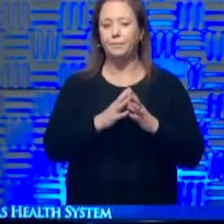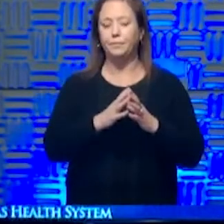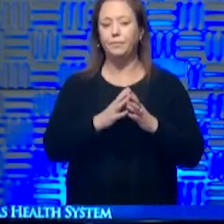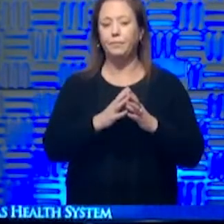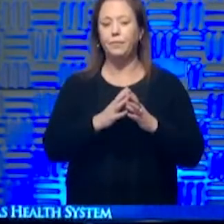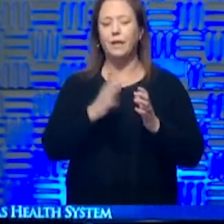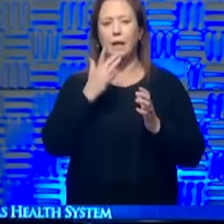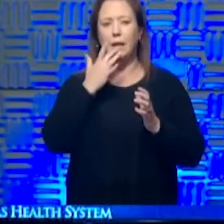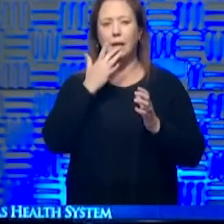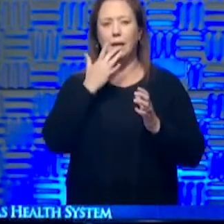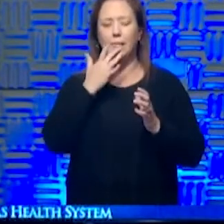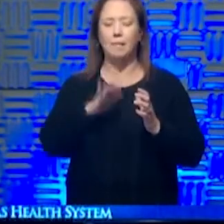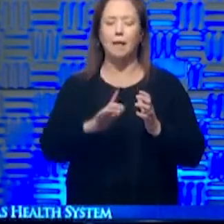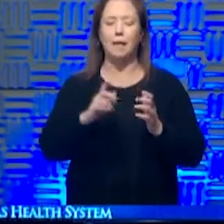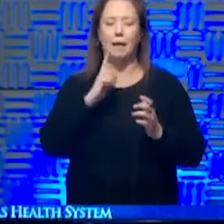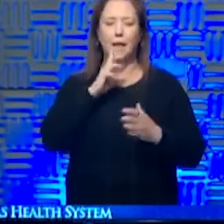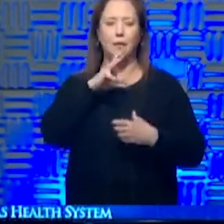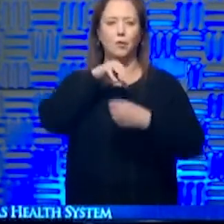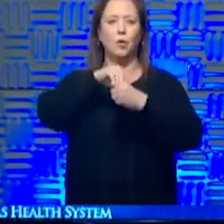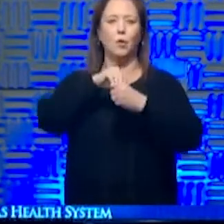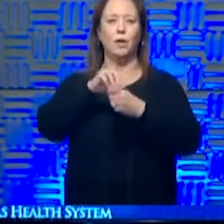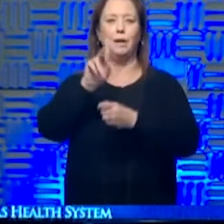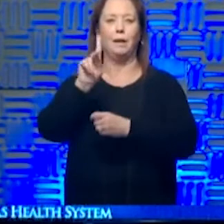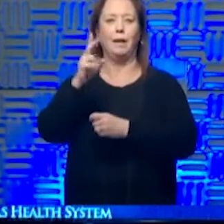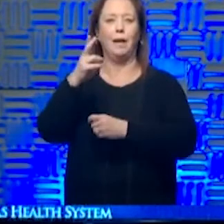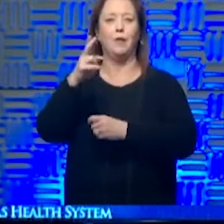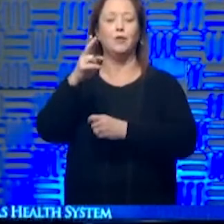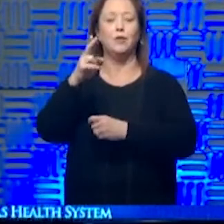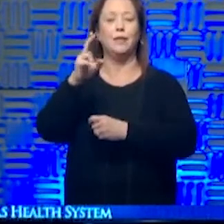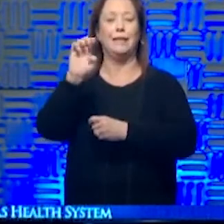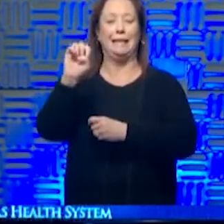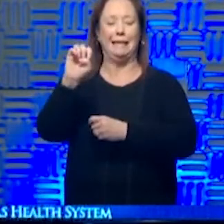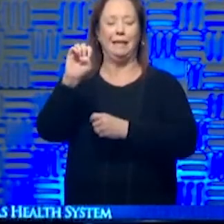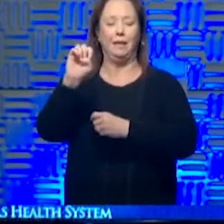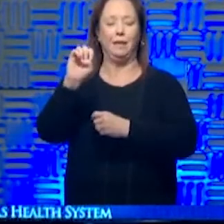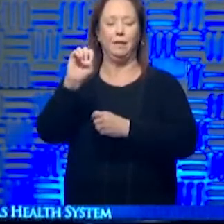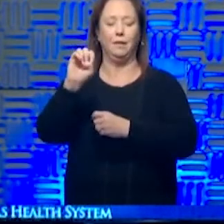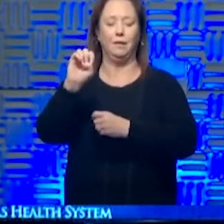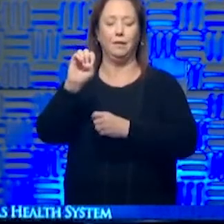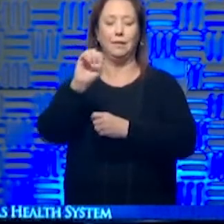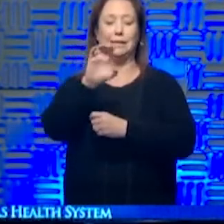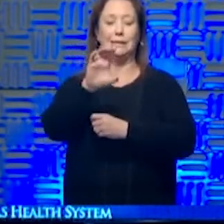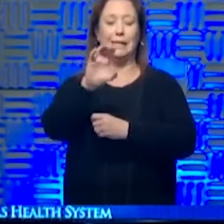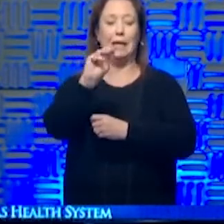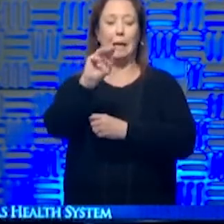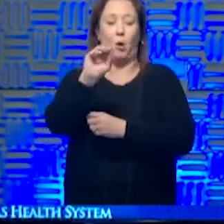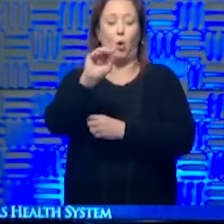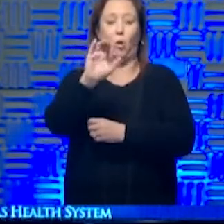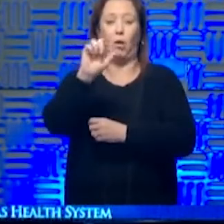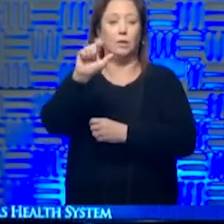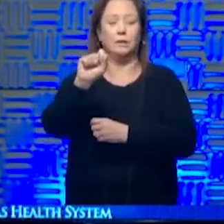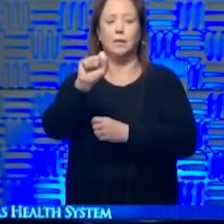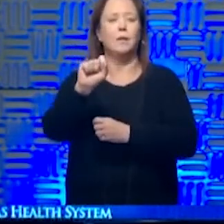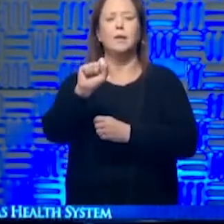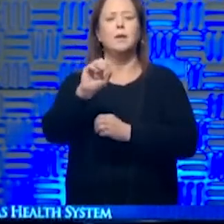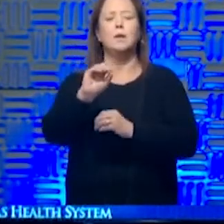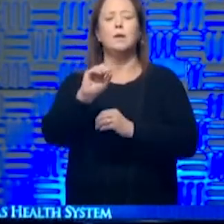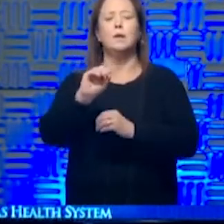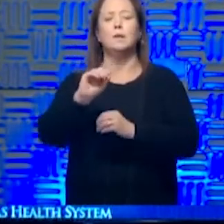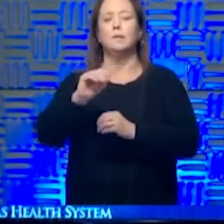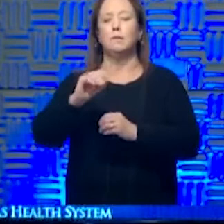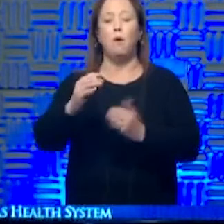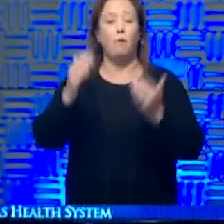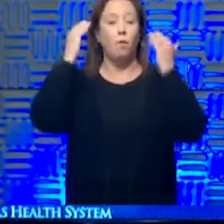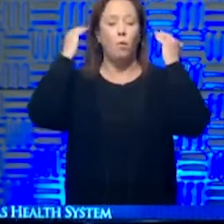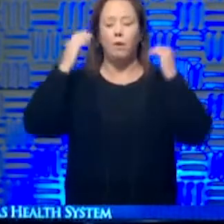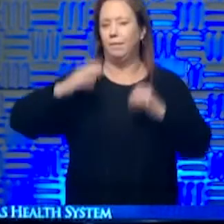fortunate enough to be on a number of calls with the KDHE and different CMO calls. I wouldn't say that anybody's overwhelmed yet. I